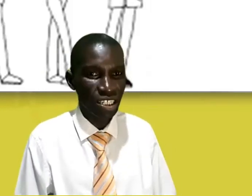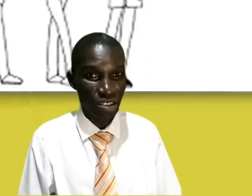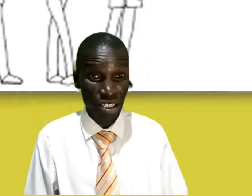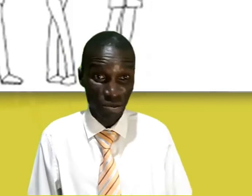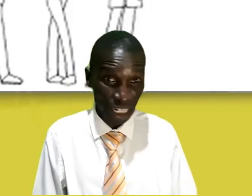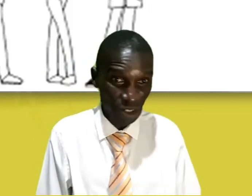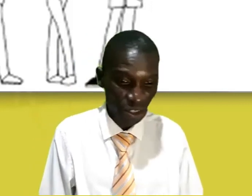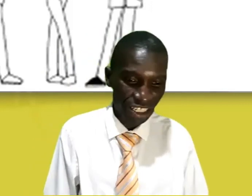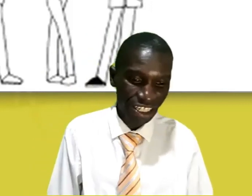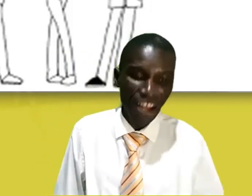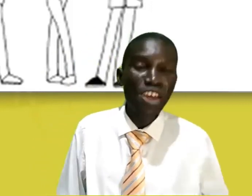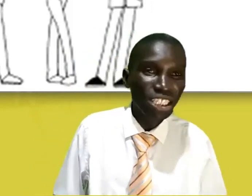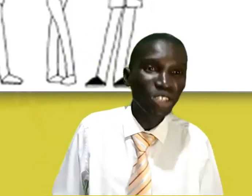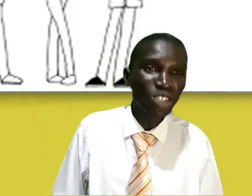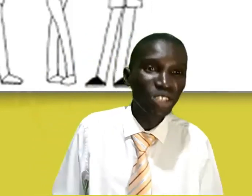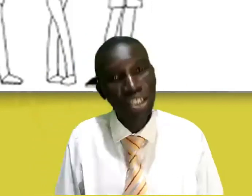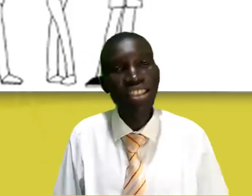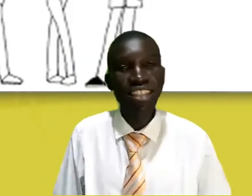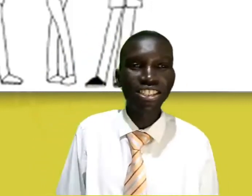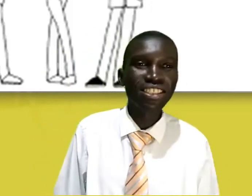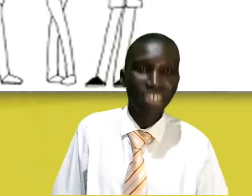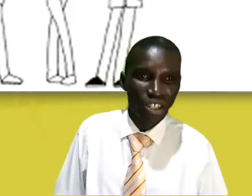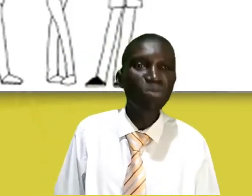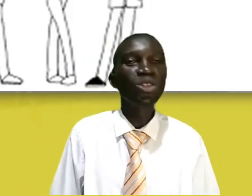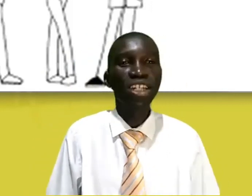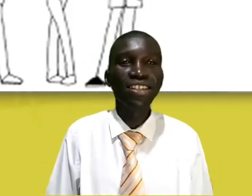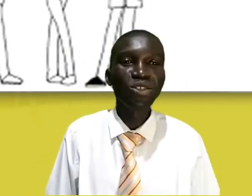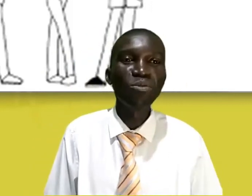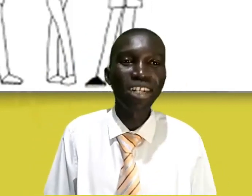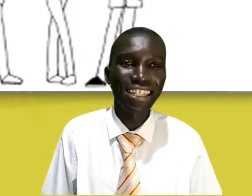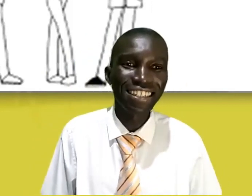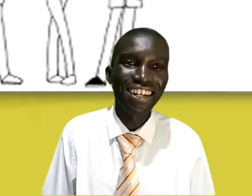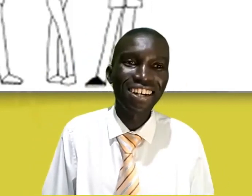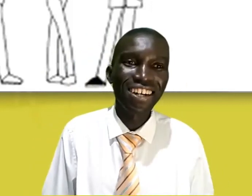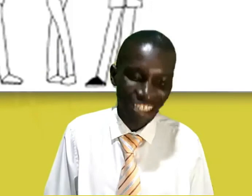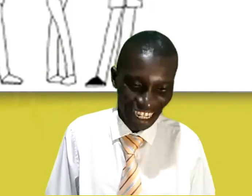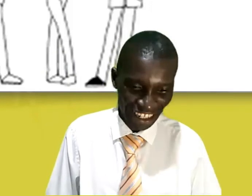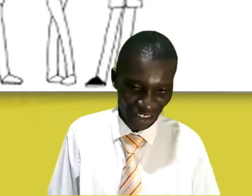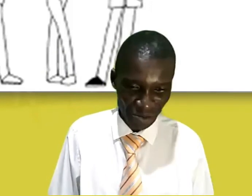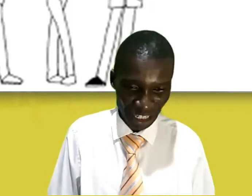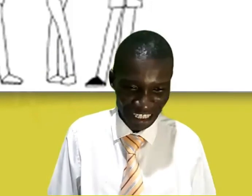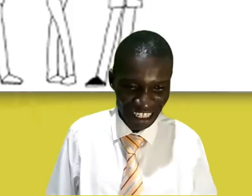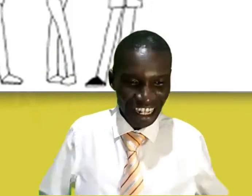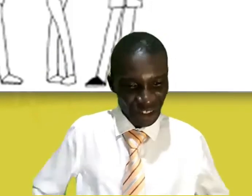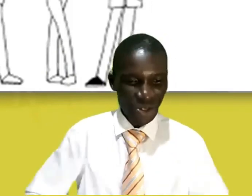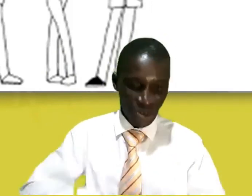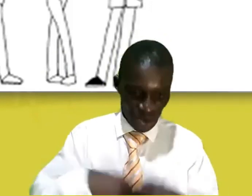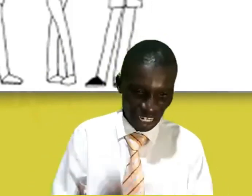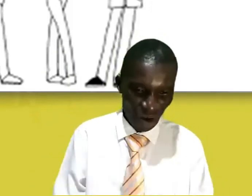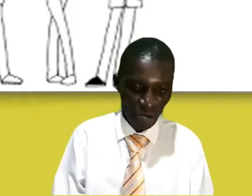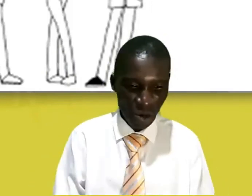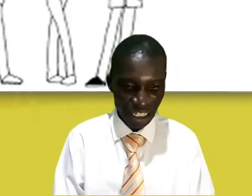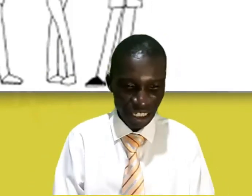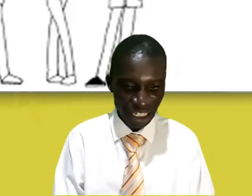showing disrespect to the teacher. Imagine you're in a police station, then you put your hands in your pocket. What are you saying to the police? So you